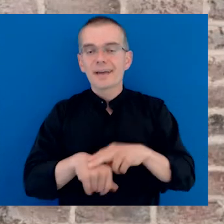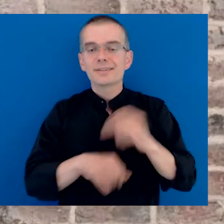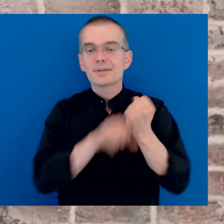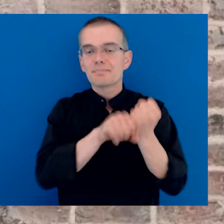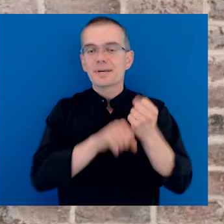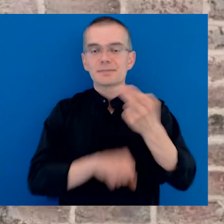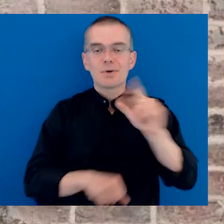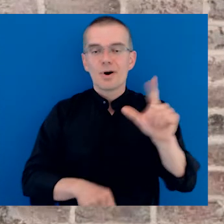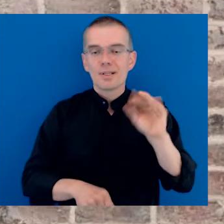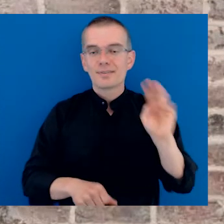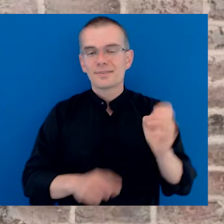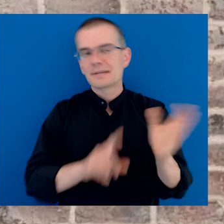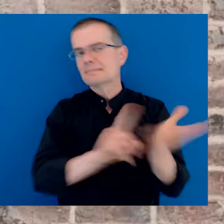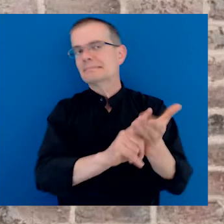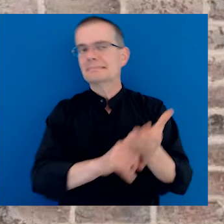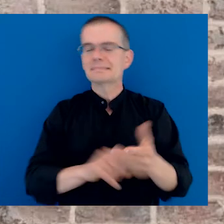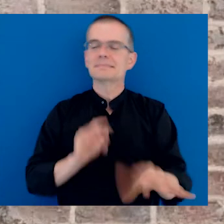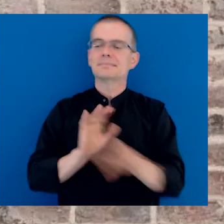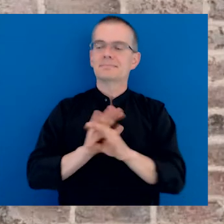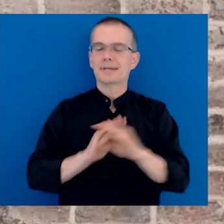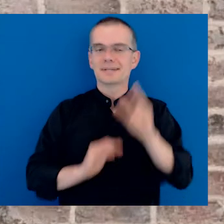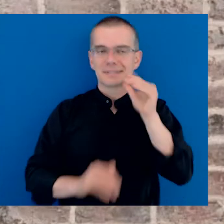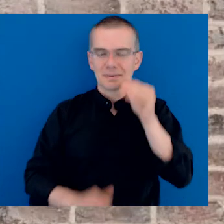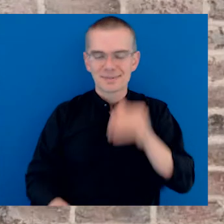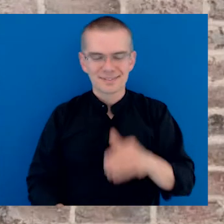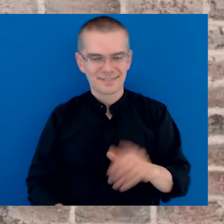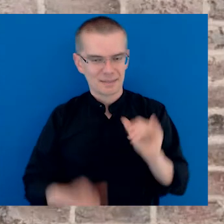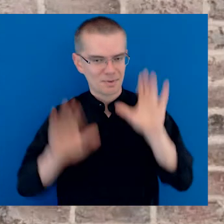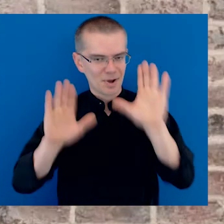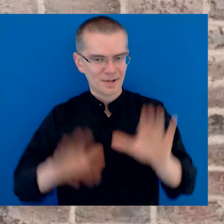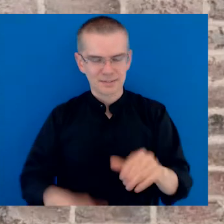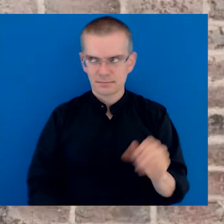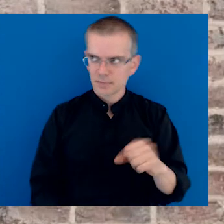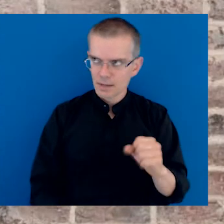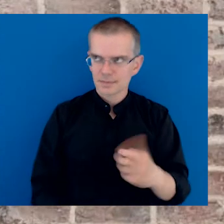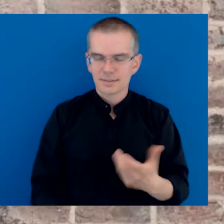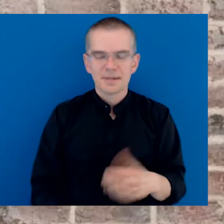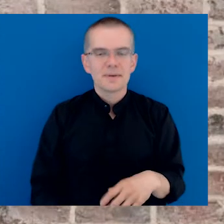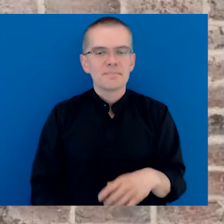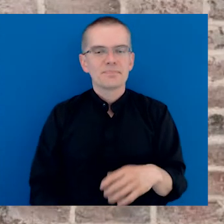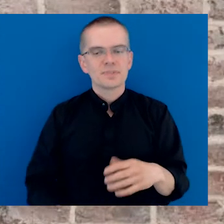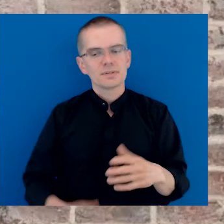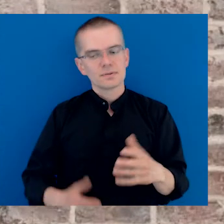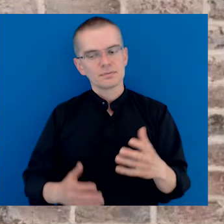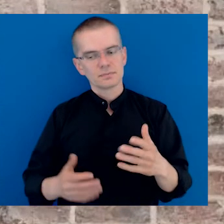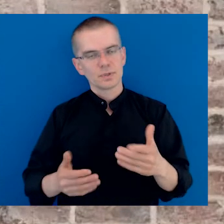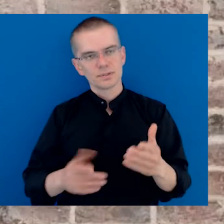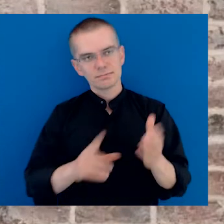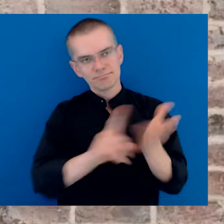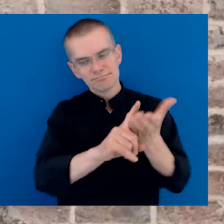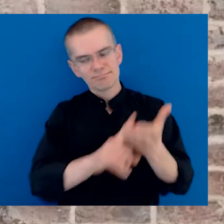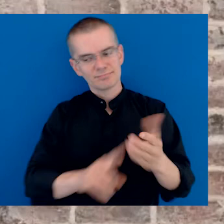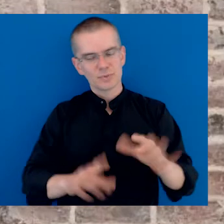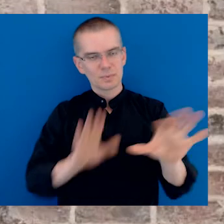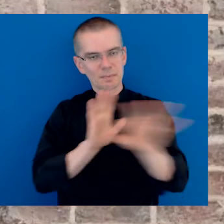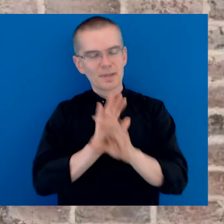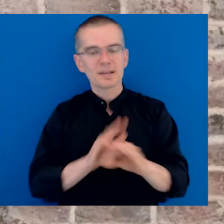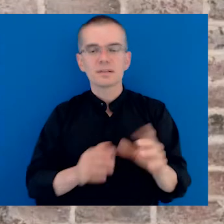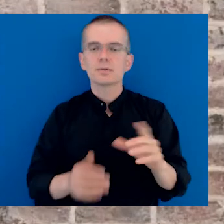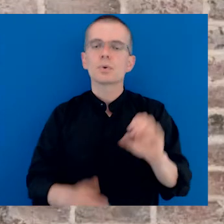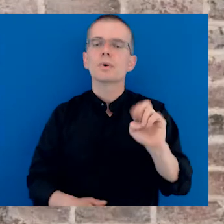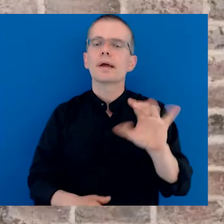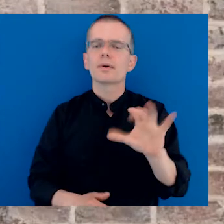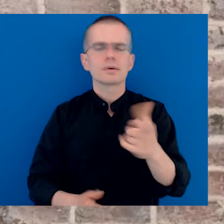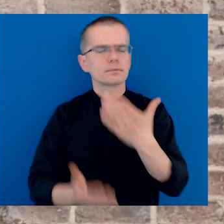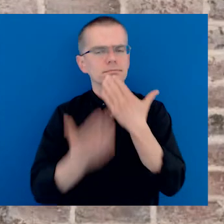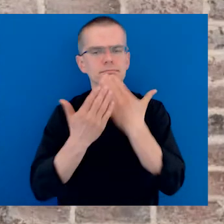Fame. Wouldn't that be awesome? There you go, for sure. Yeah, let's get him in there. And I just want to say, Eric, I am so grateful